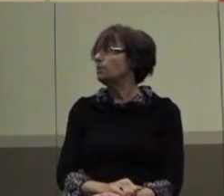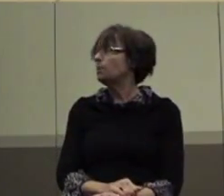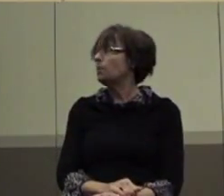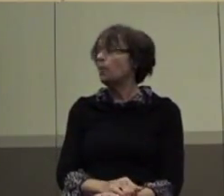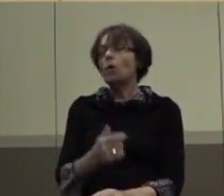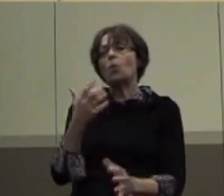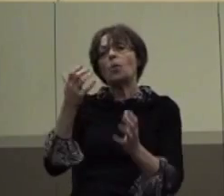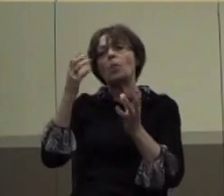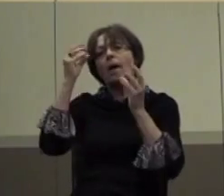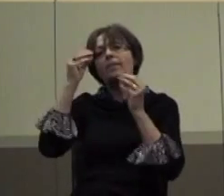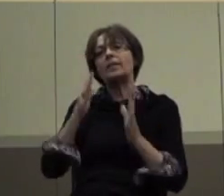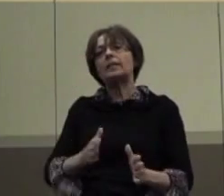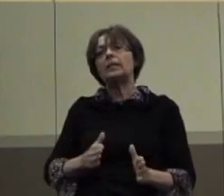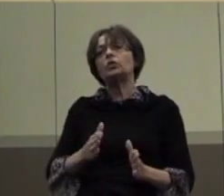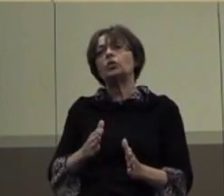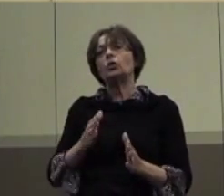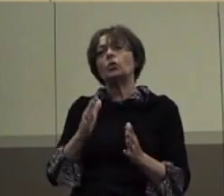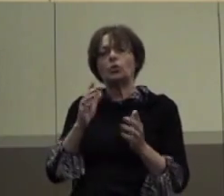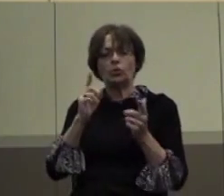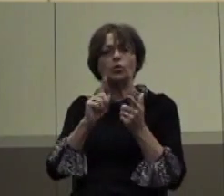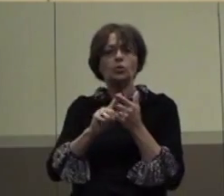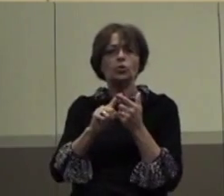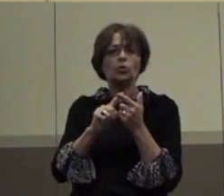We want the teacher to talk.